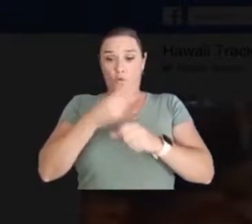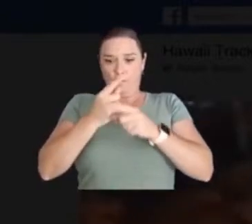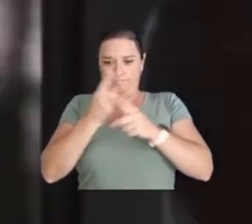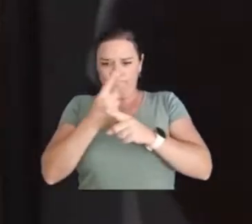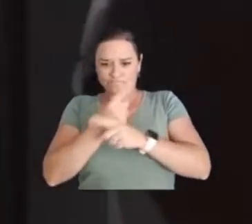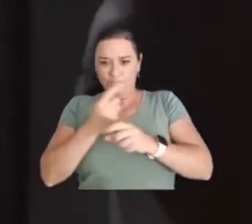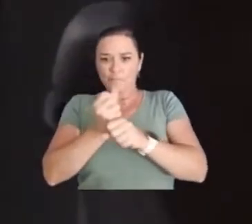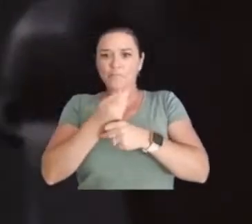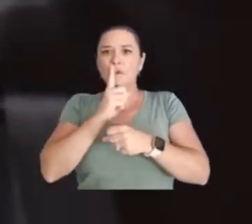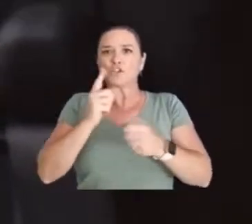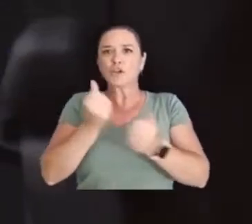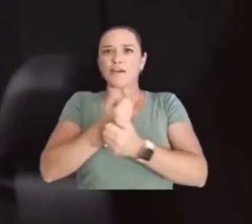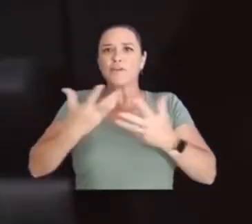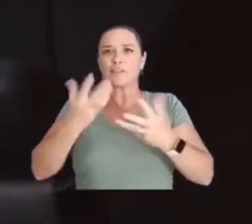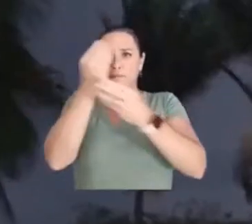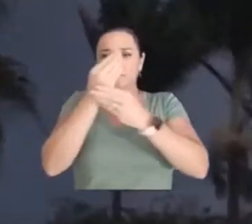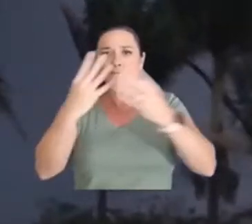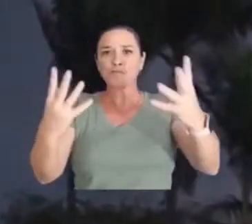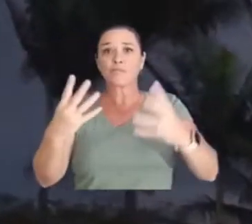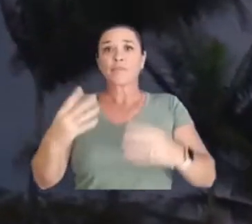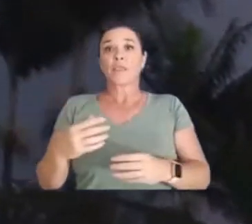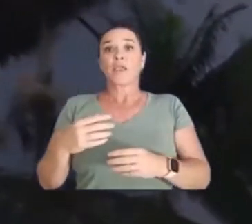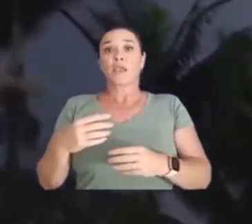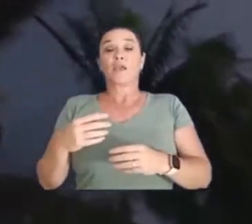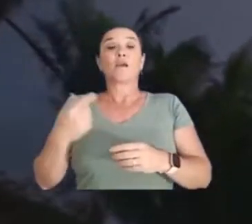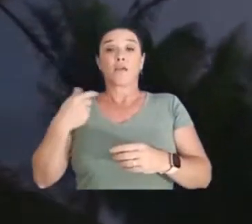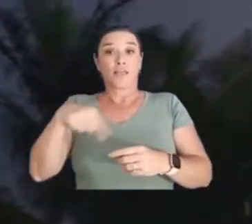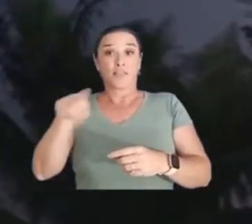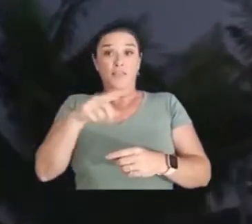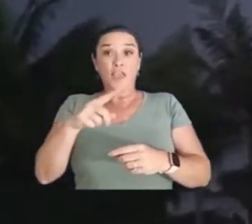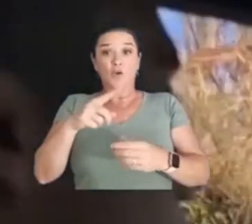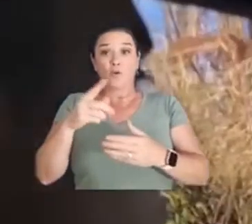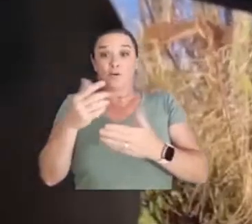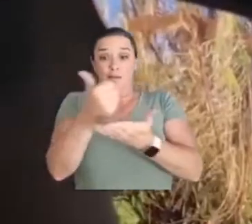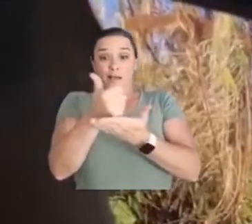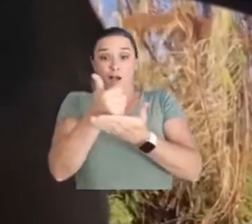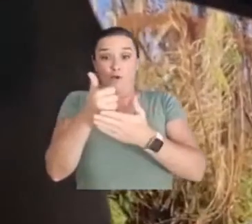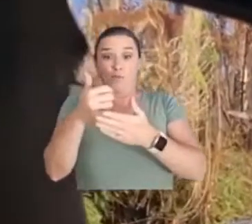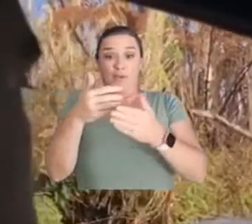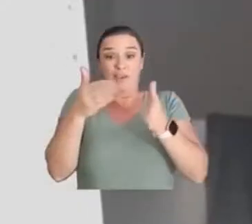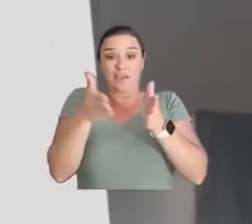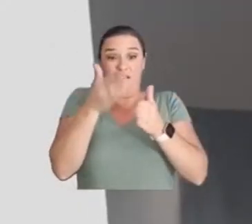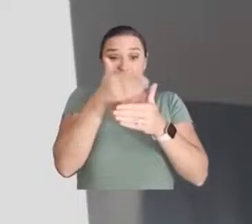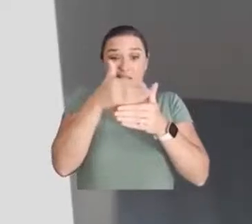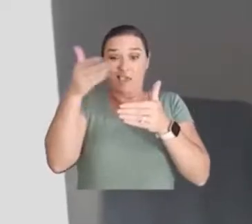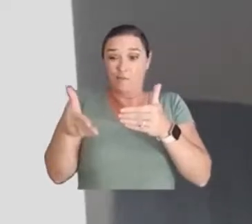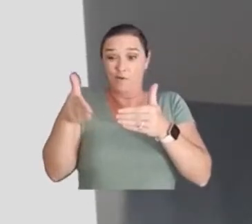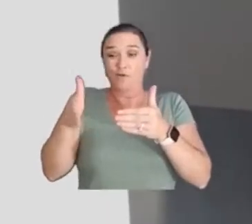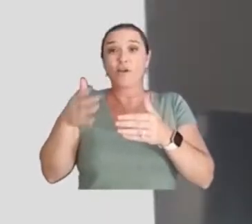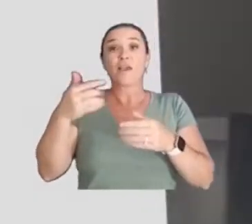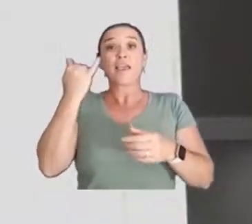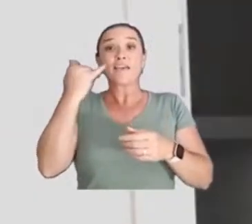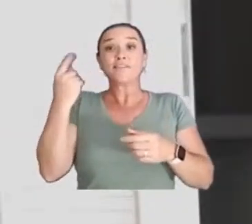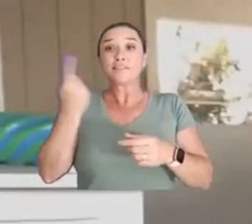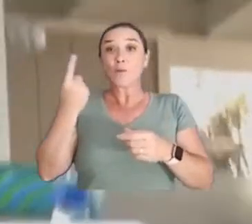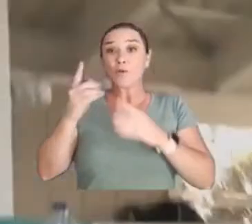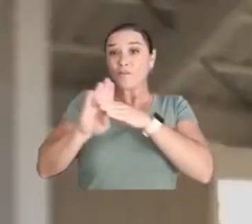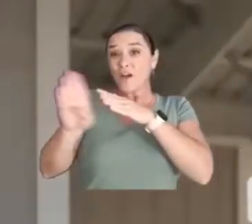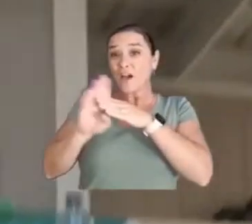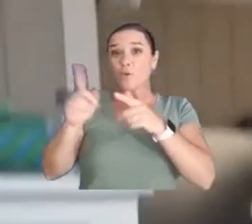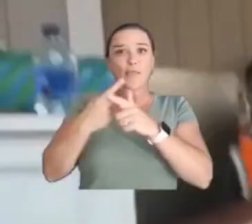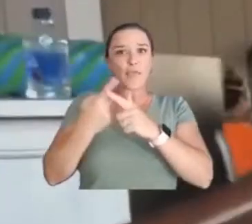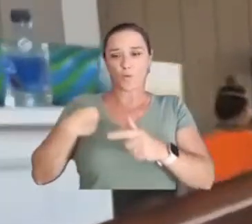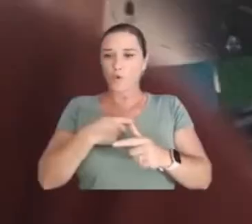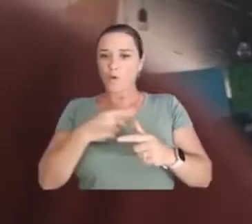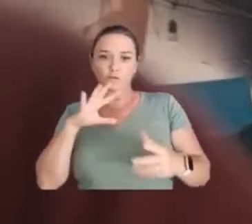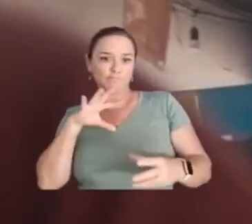lava moving. They weren't just sharing a story, they were helping their neighbor. If a family was being evacuated, my group would just jump in and help out.